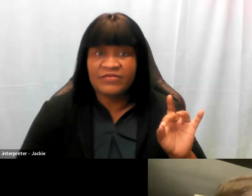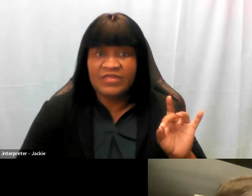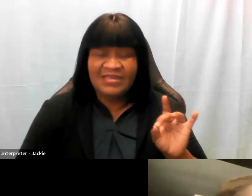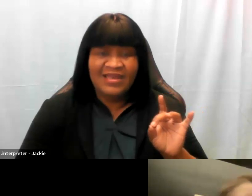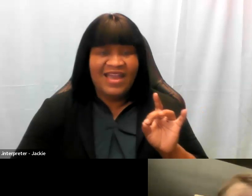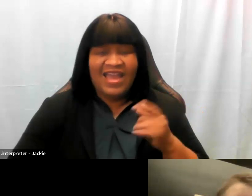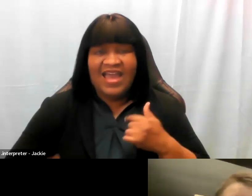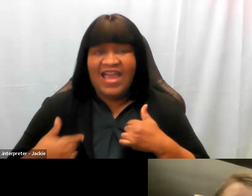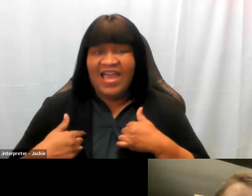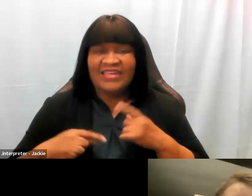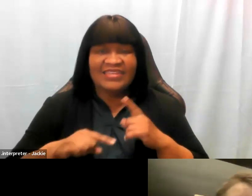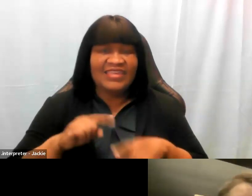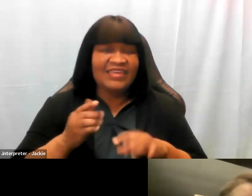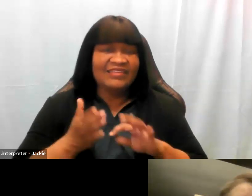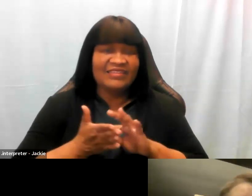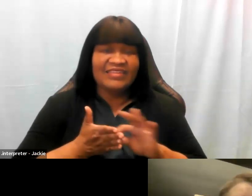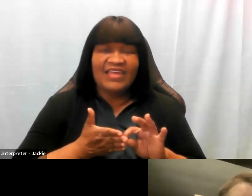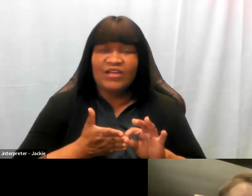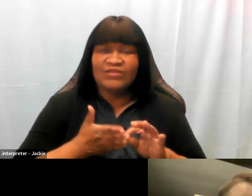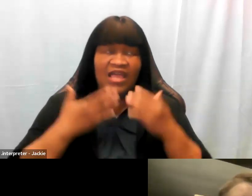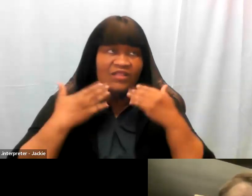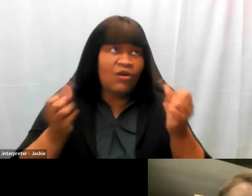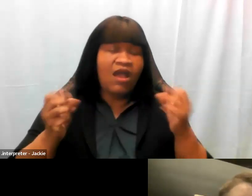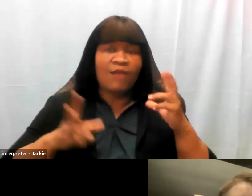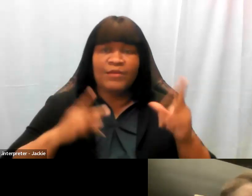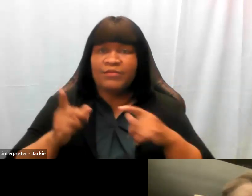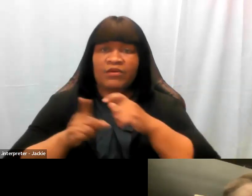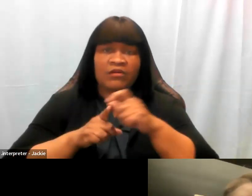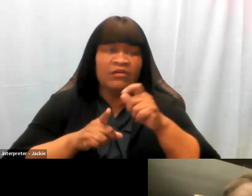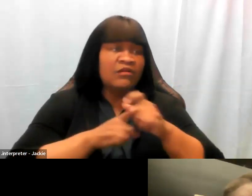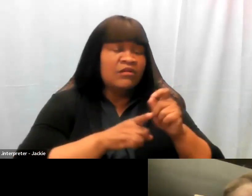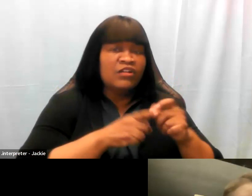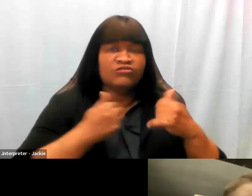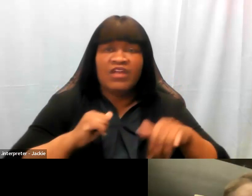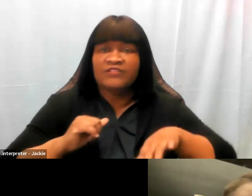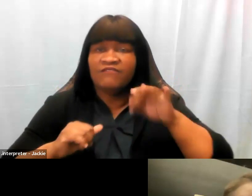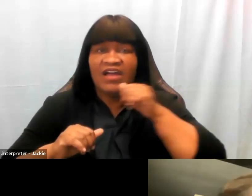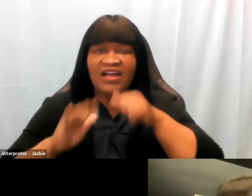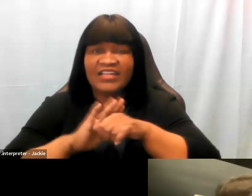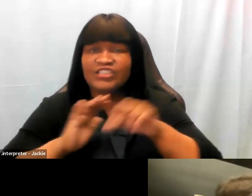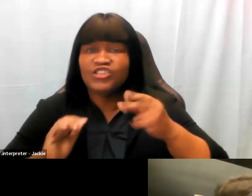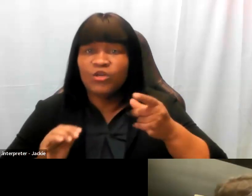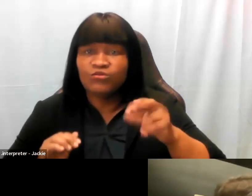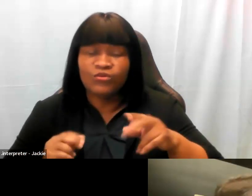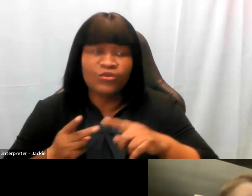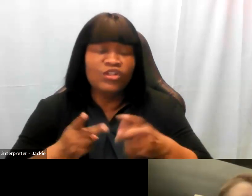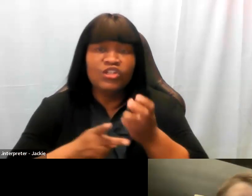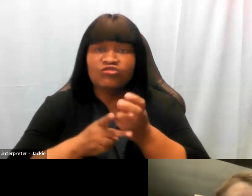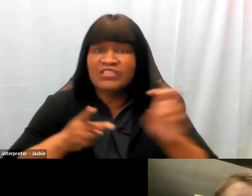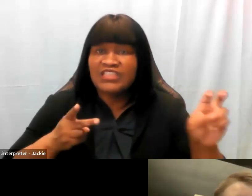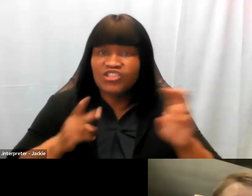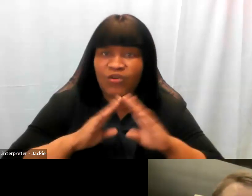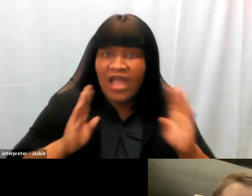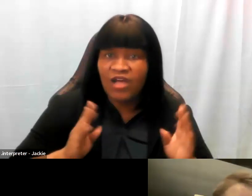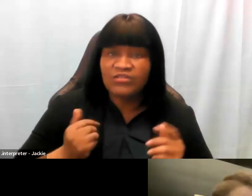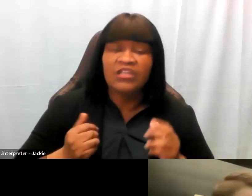I can't count. I meant to count how many people we've called to try to find just shelter, to try to find transitional housing for him. Yeah, so we